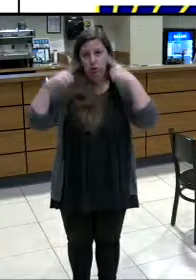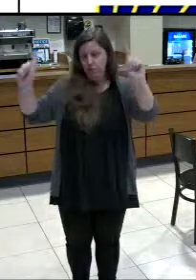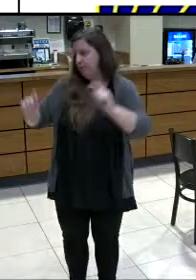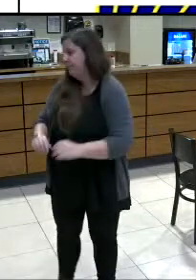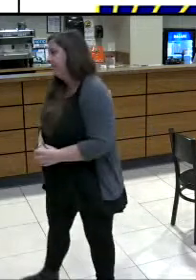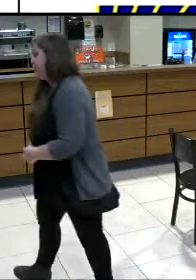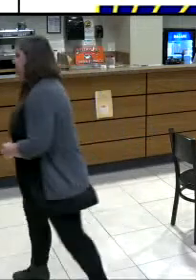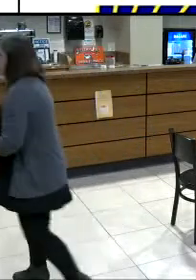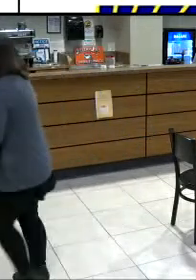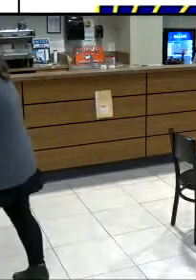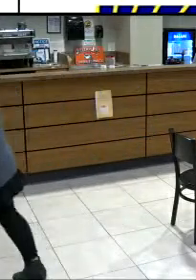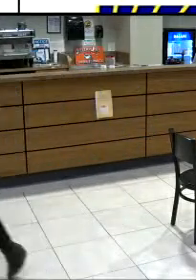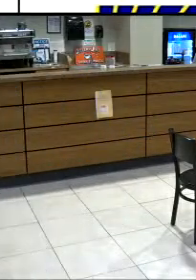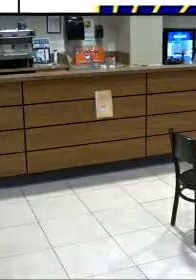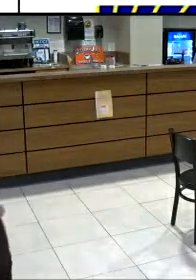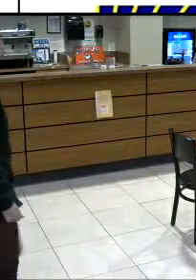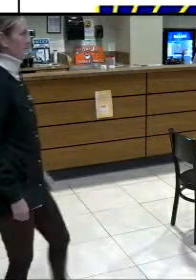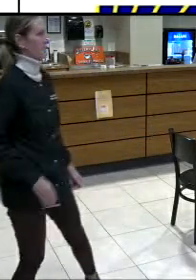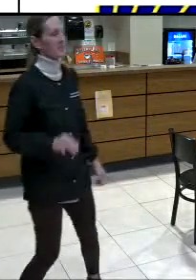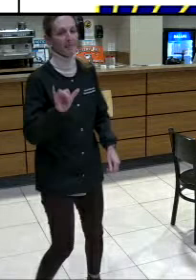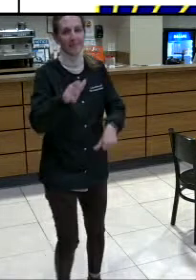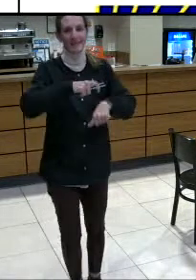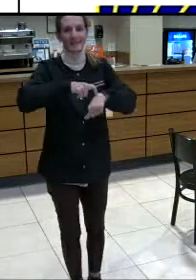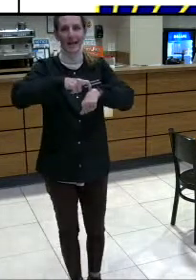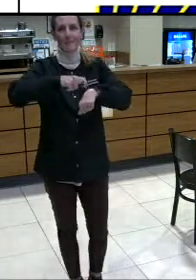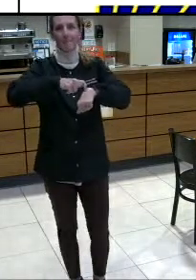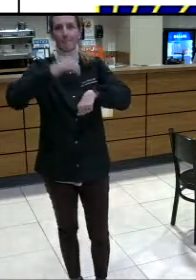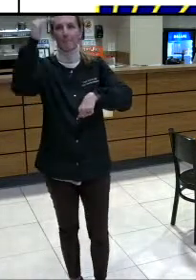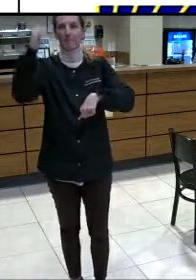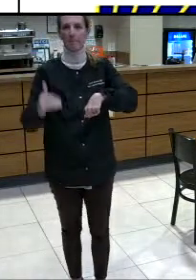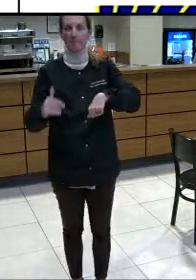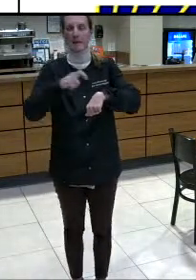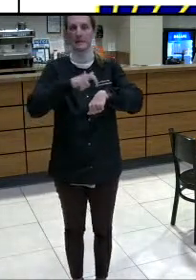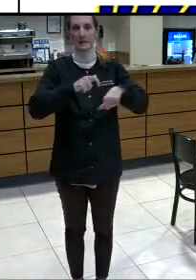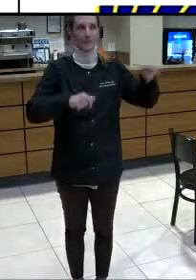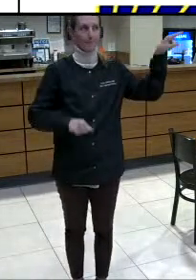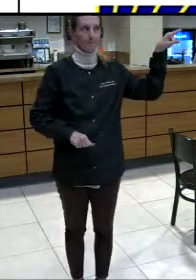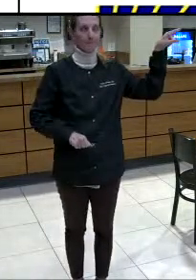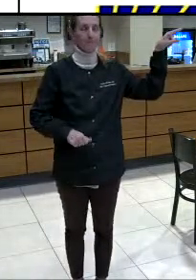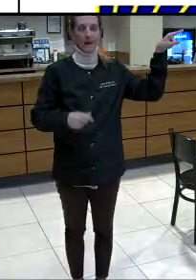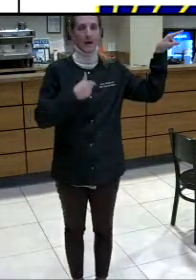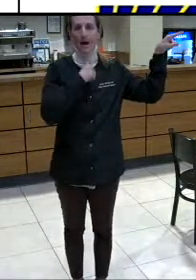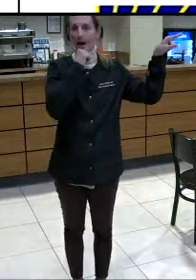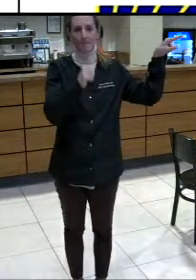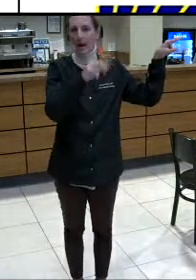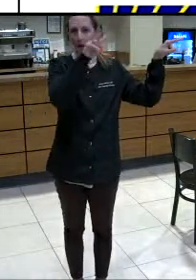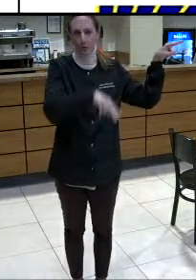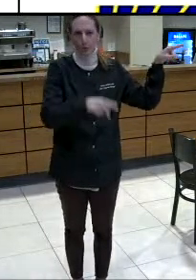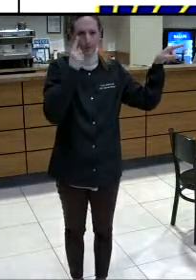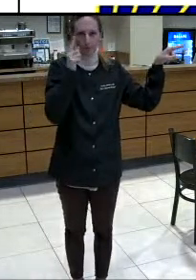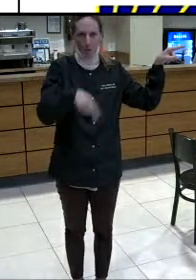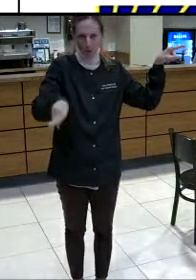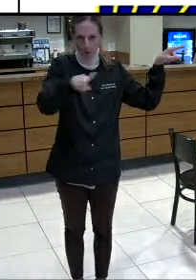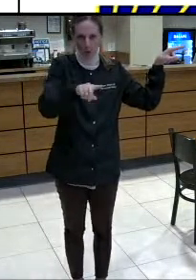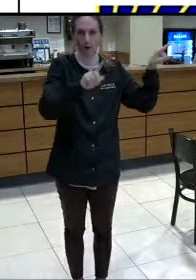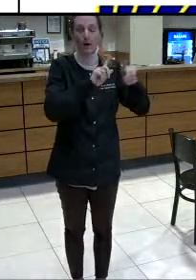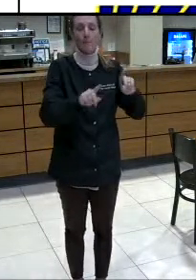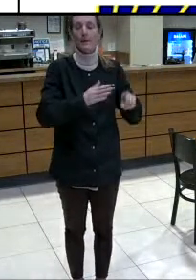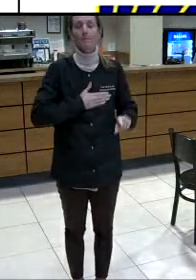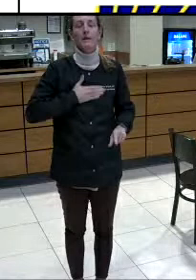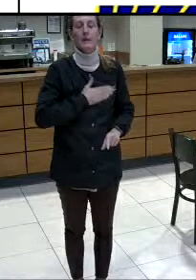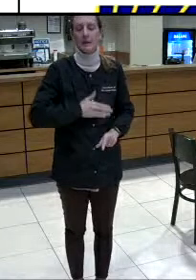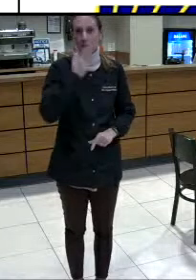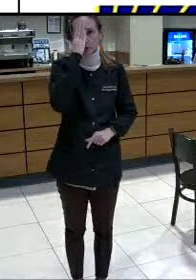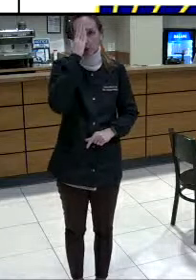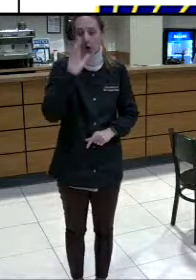There's the implementation timeline. I've shared this with you all. I don't want to take any more of your time with reading that out to you, but please know that